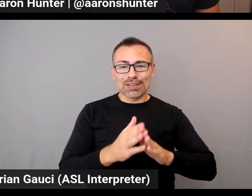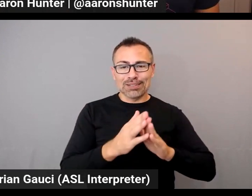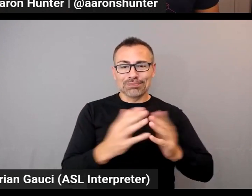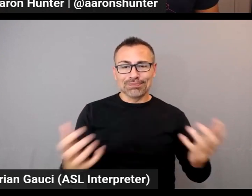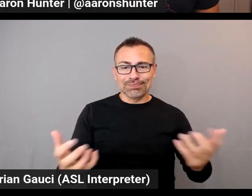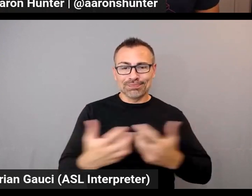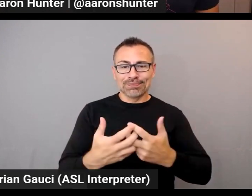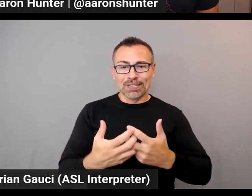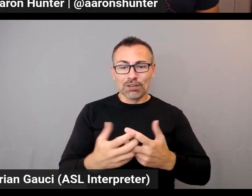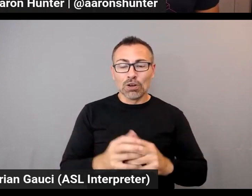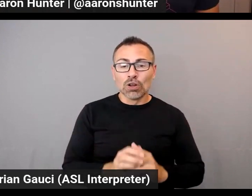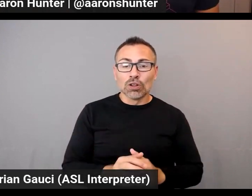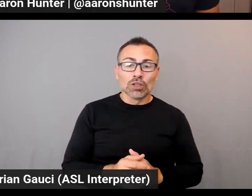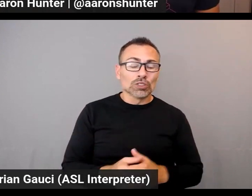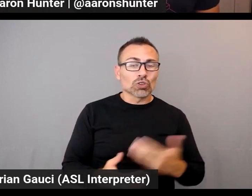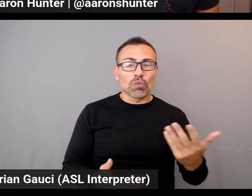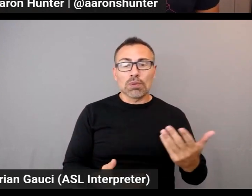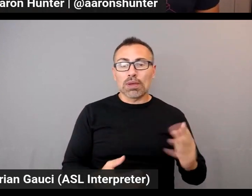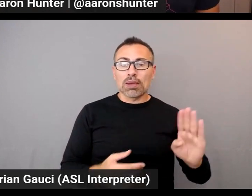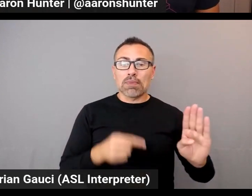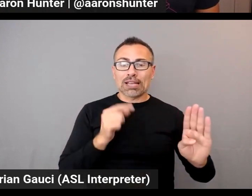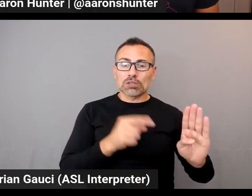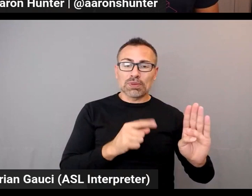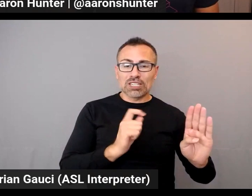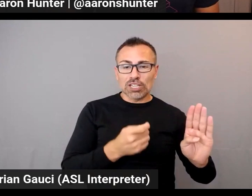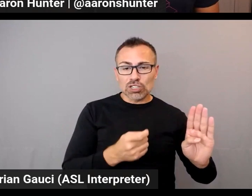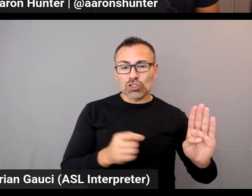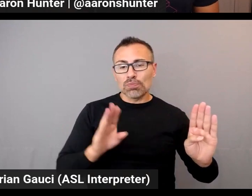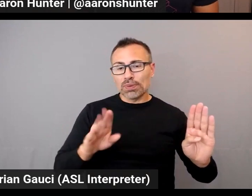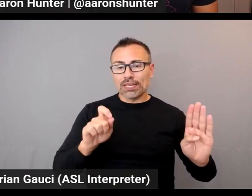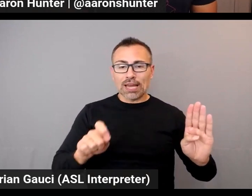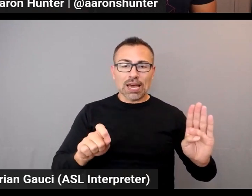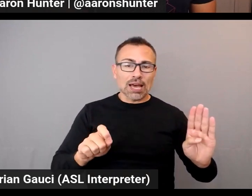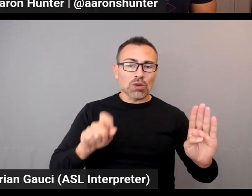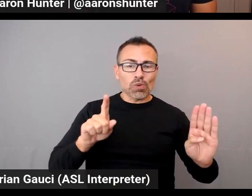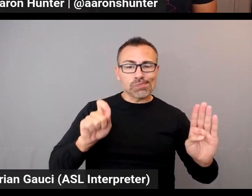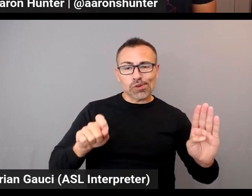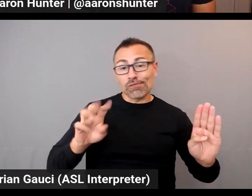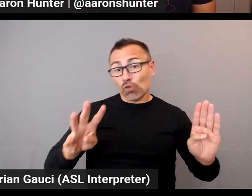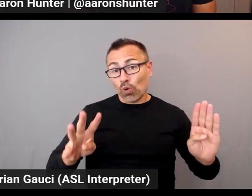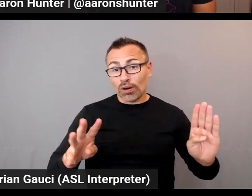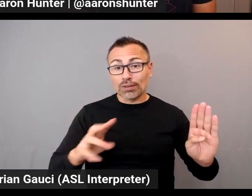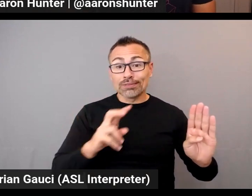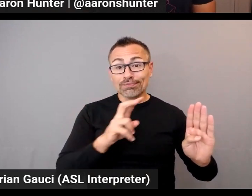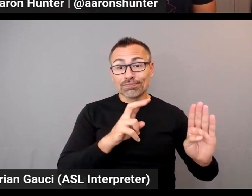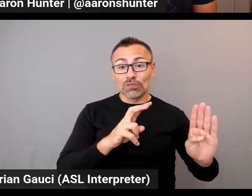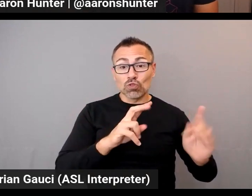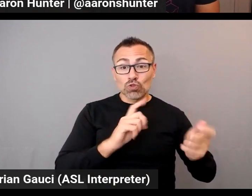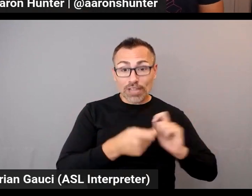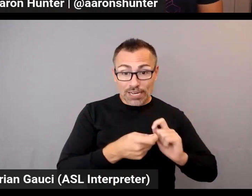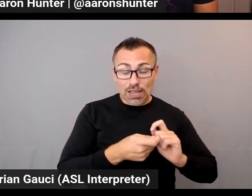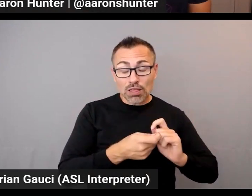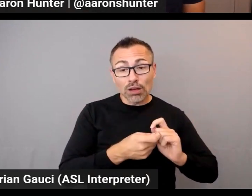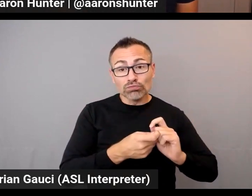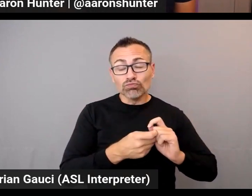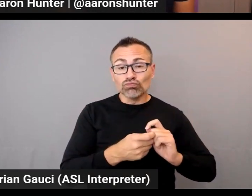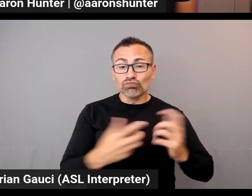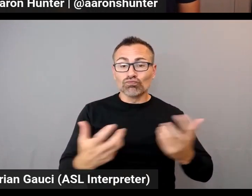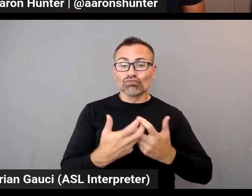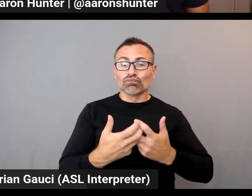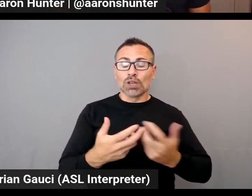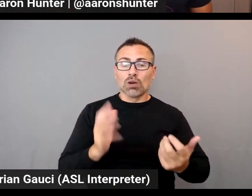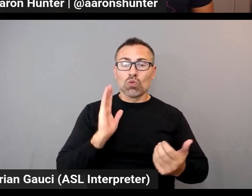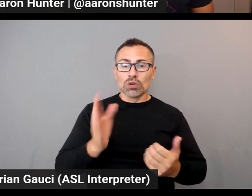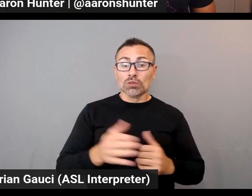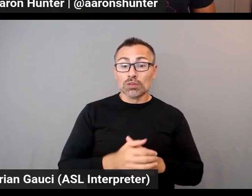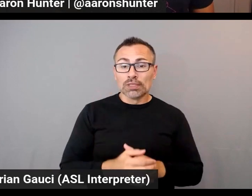B to package B 1.4. And then you're good to go on .NET 6 or Linux. So it sort of does this